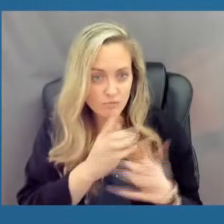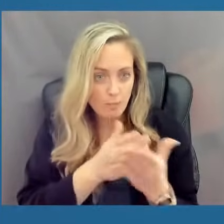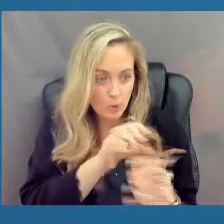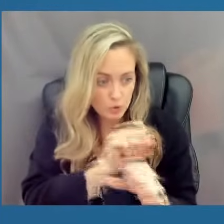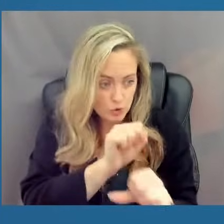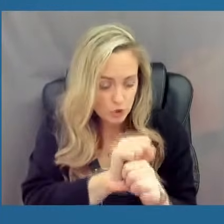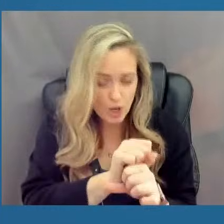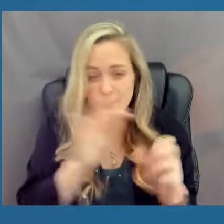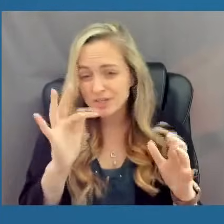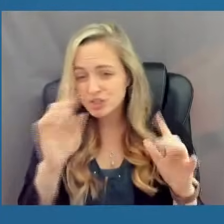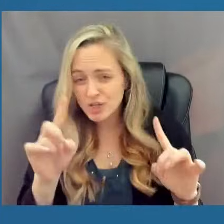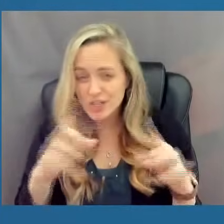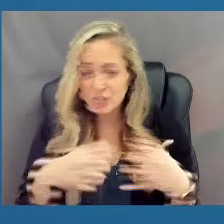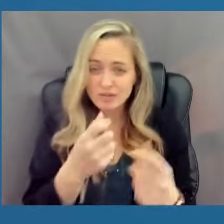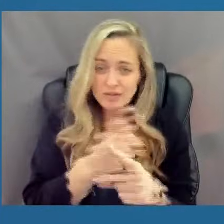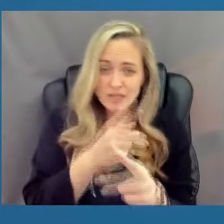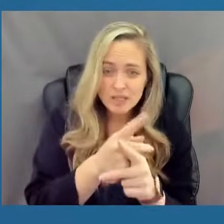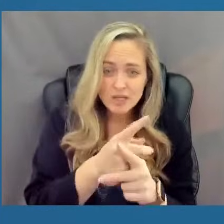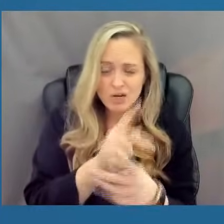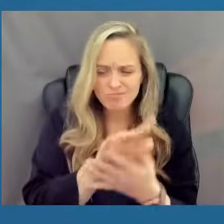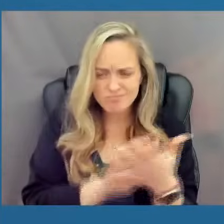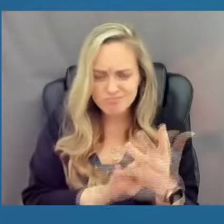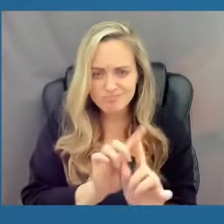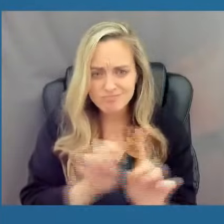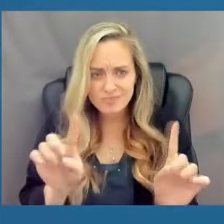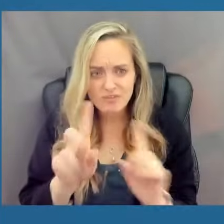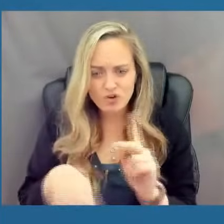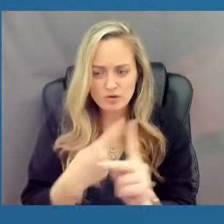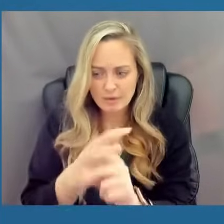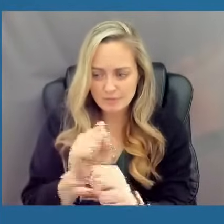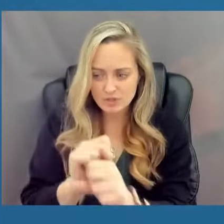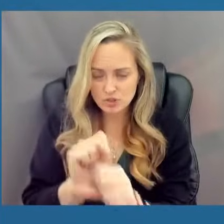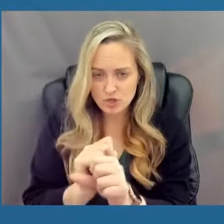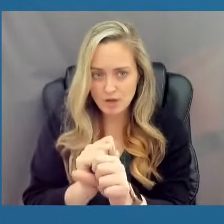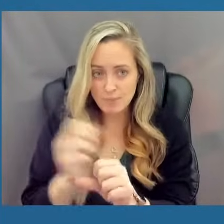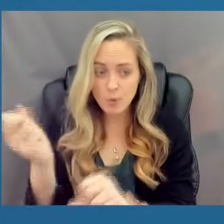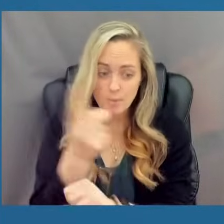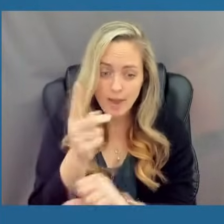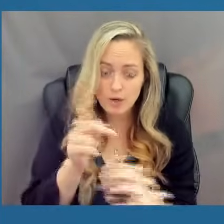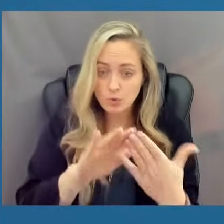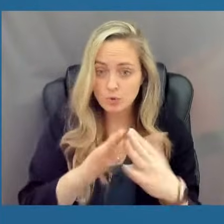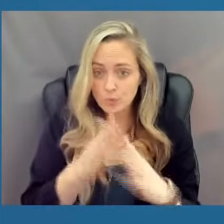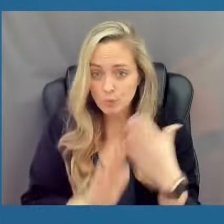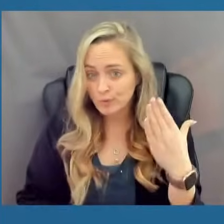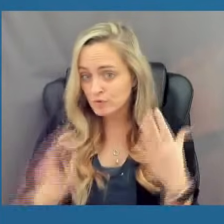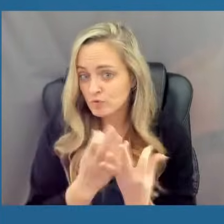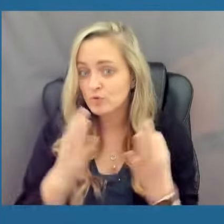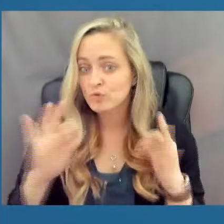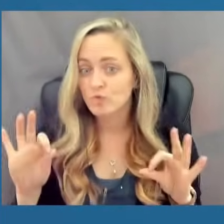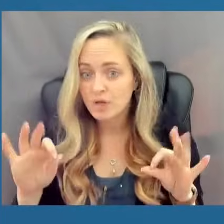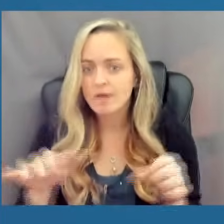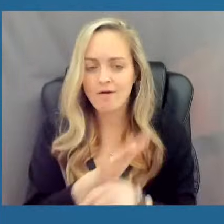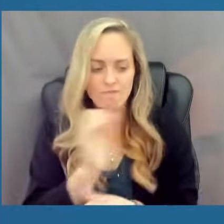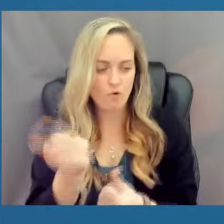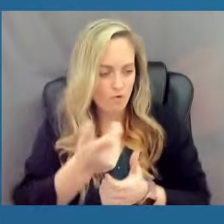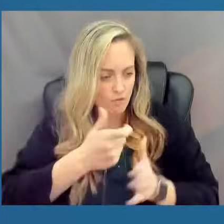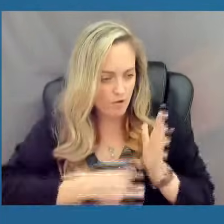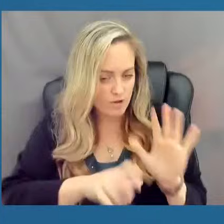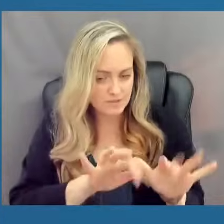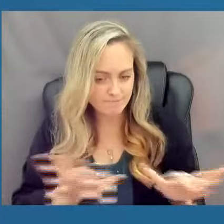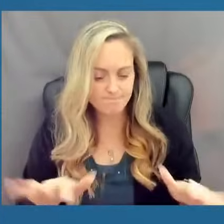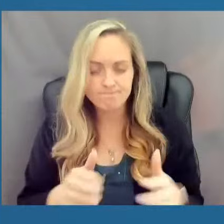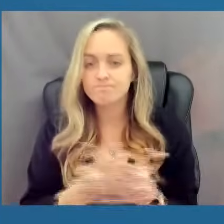education and healthcare, and a whole series of, can come back to community college for free and covering all the costs. And so the numbers